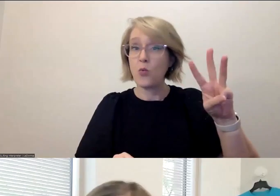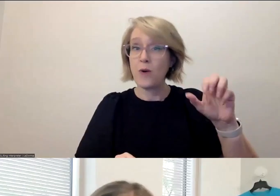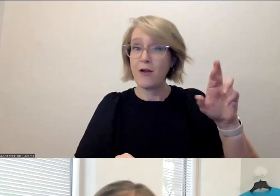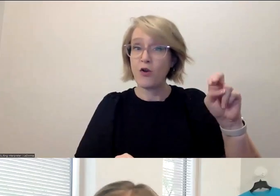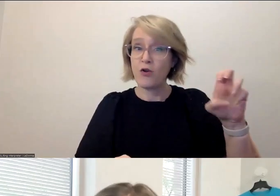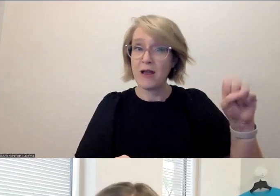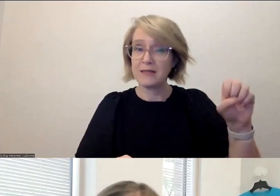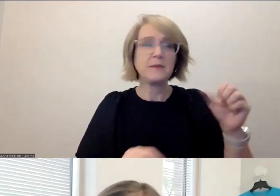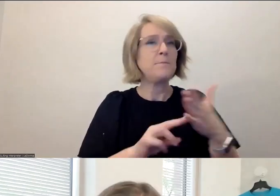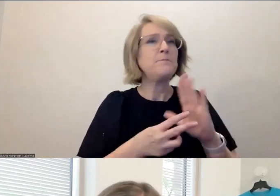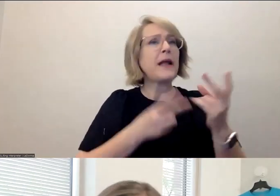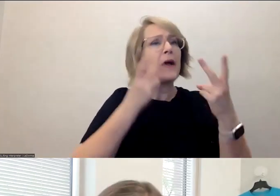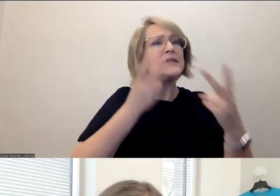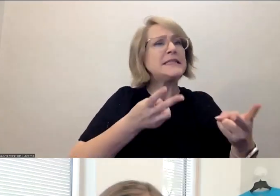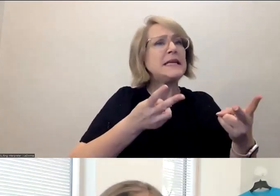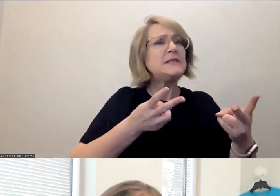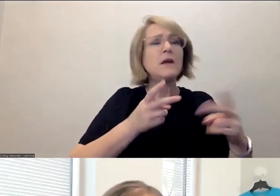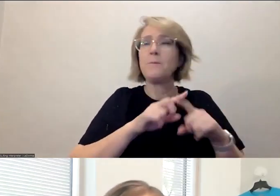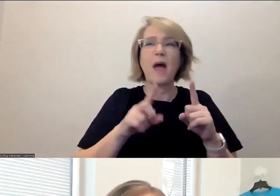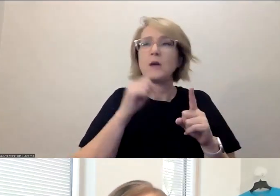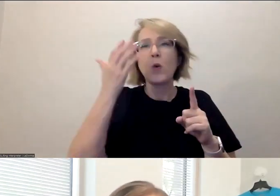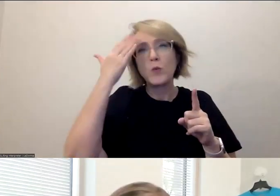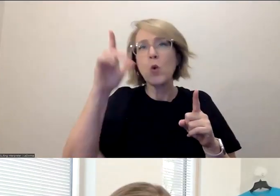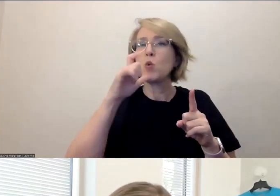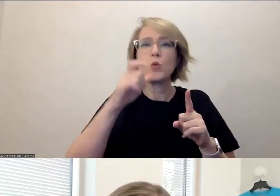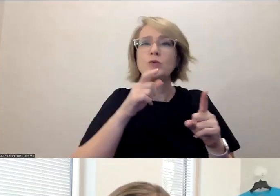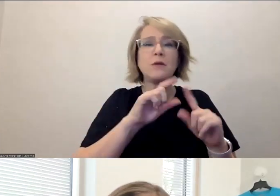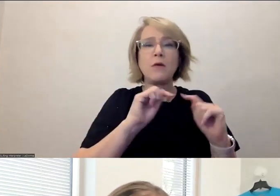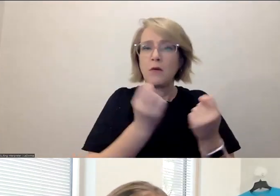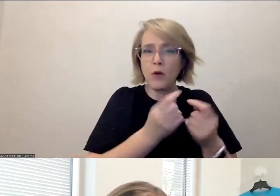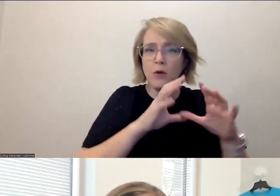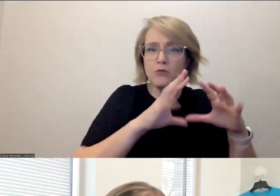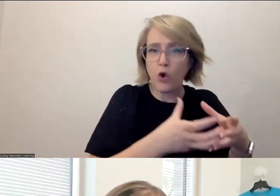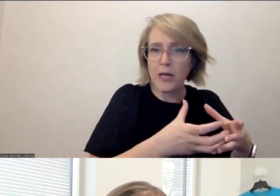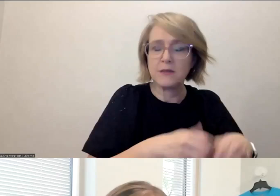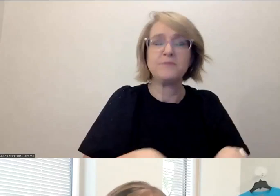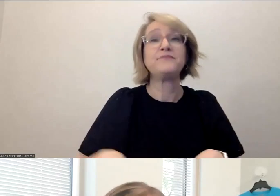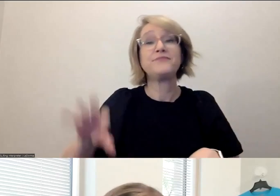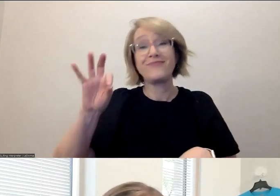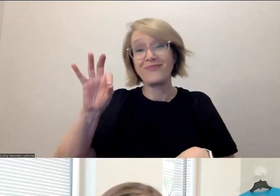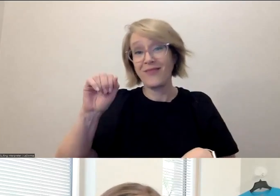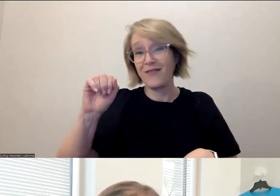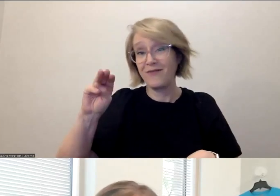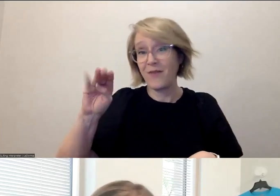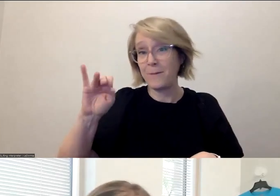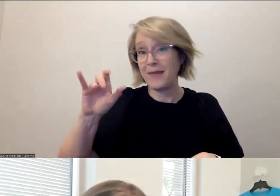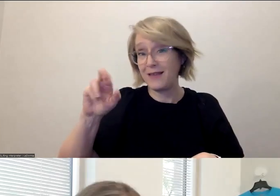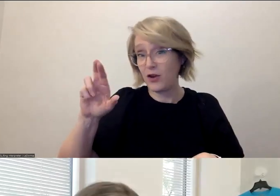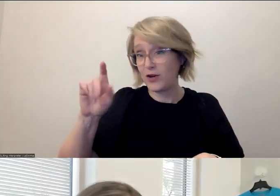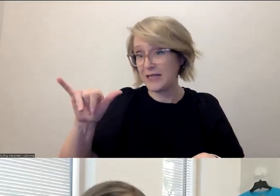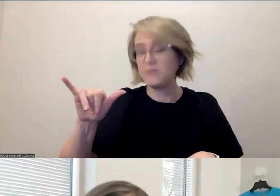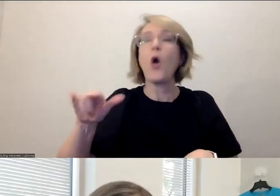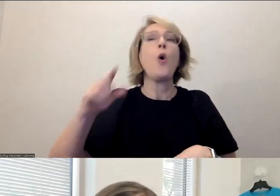know what it is, who it's for, and what it offers. Familiarity is the group of people that have a good idea that it's